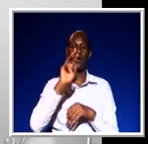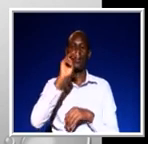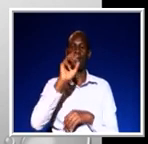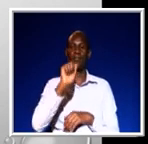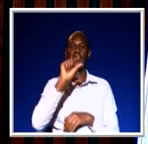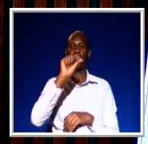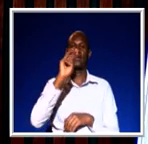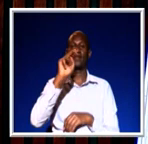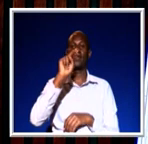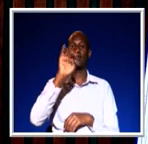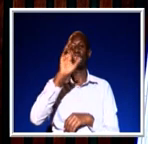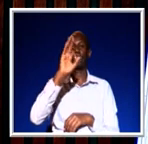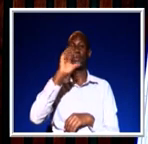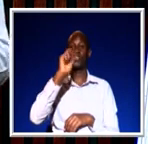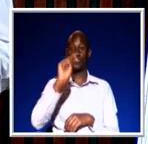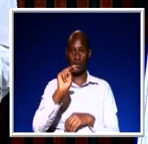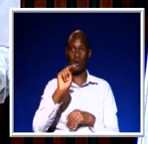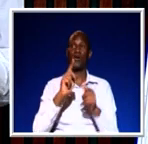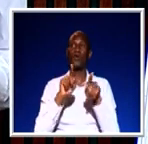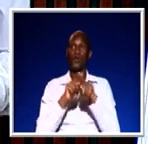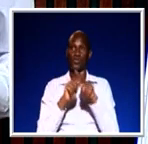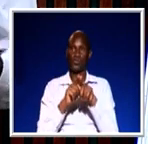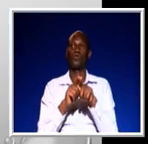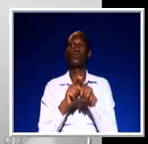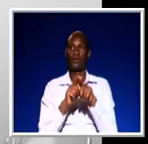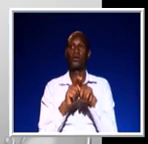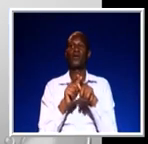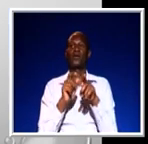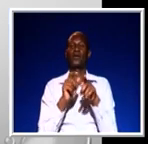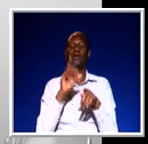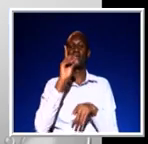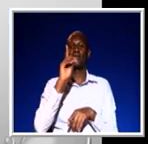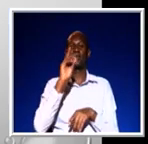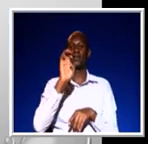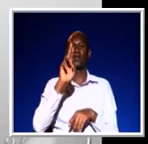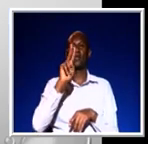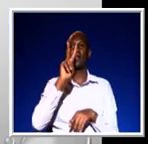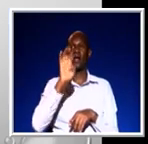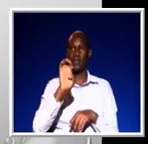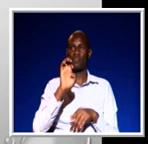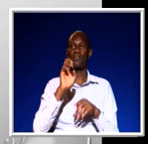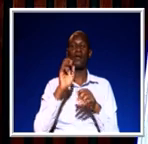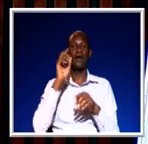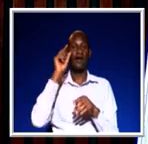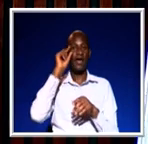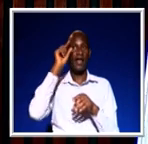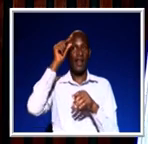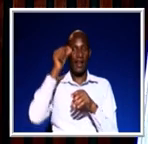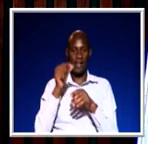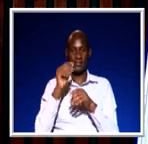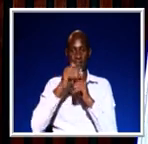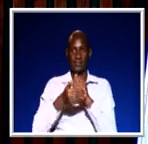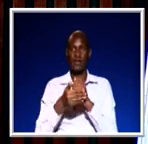questions. And we are also going to derive the lens formula.